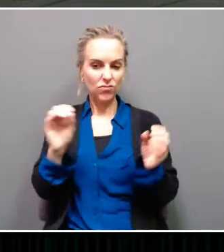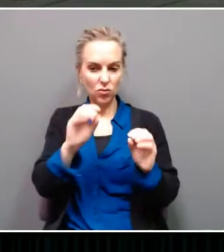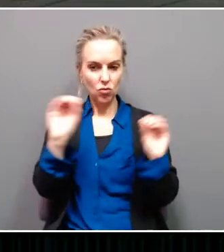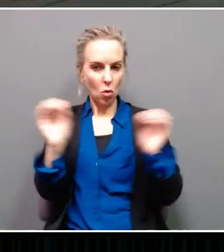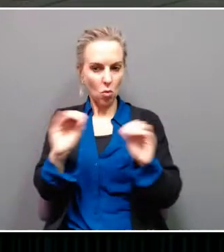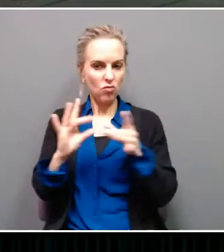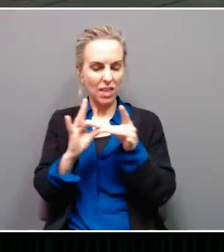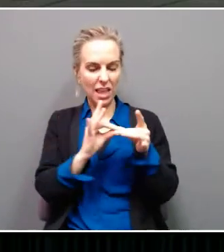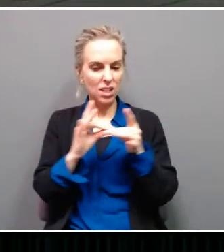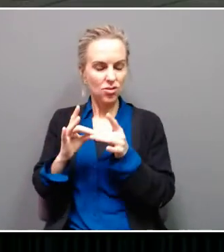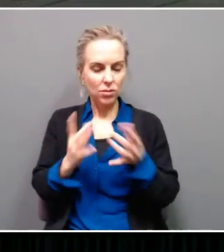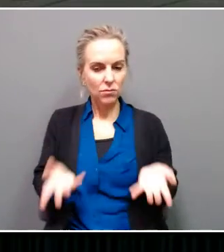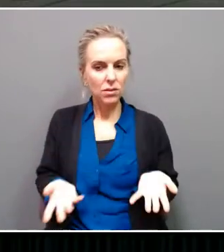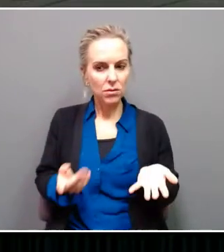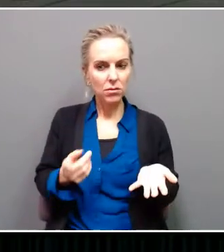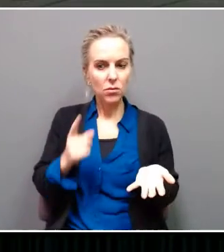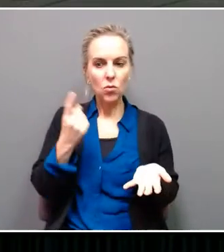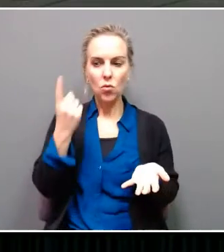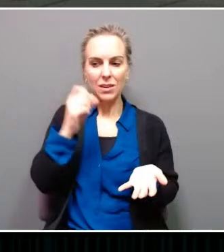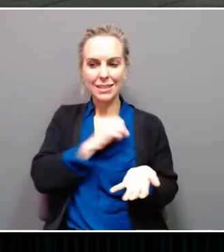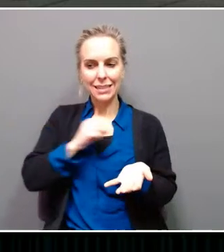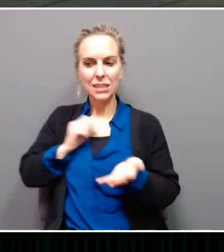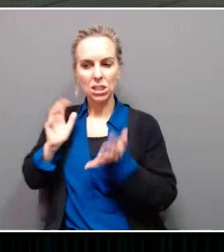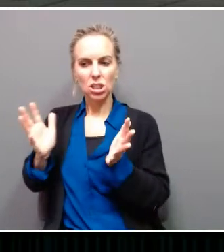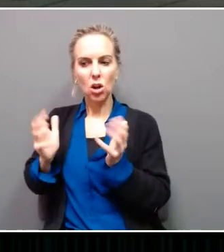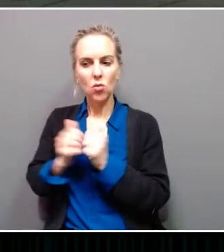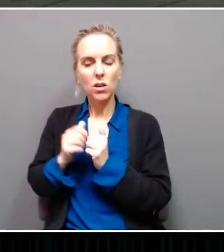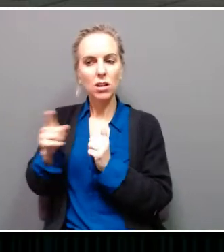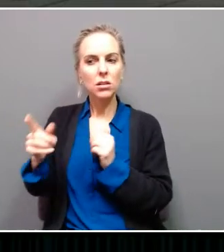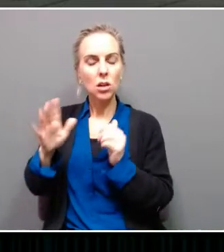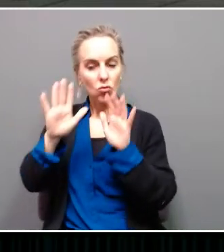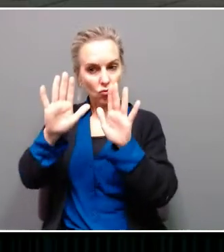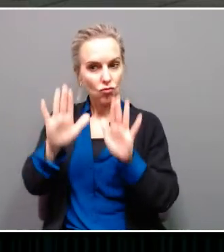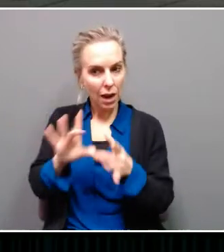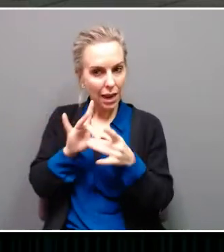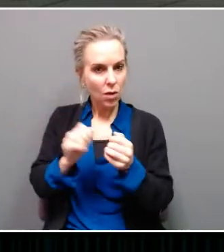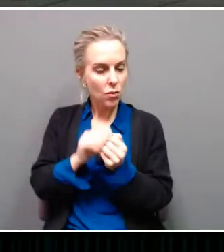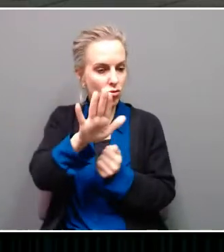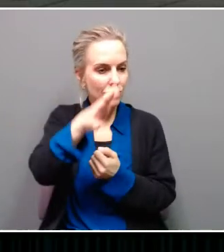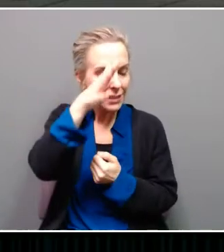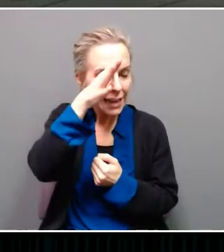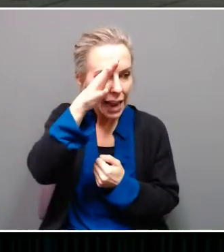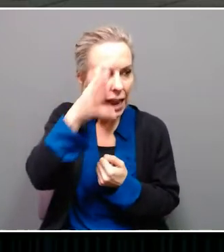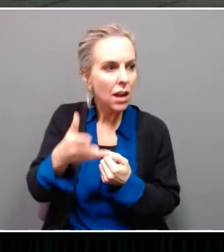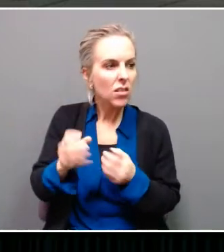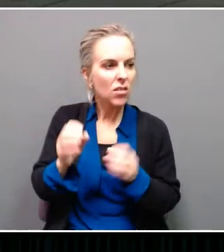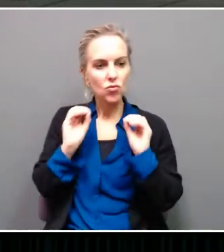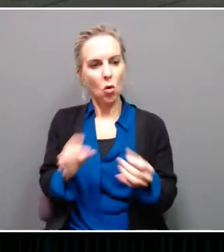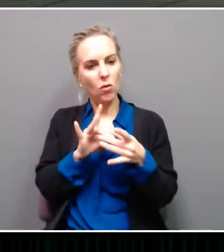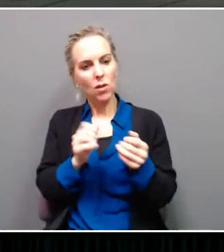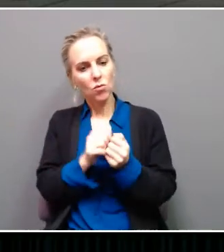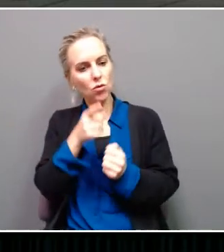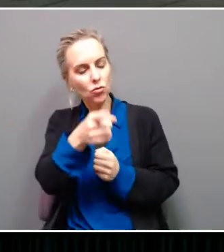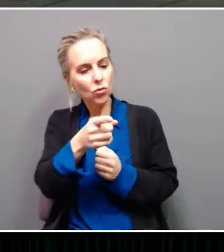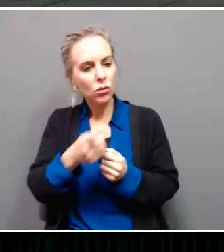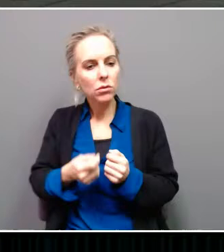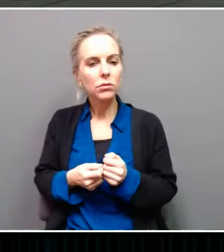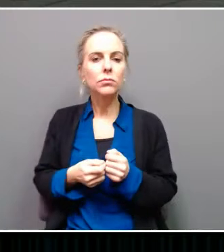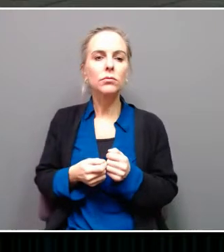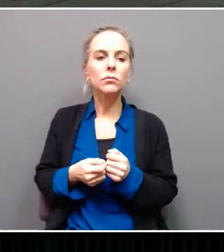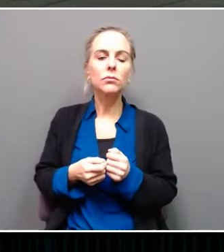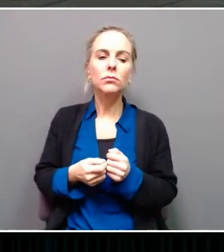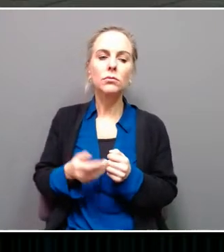The one senator I talked with said he had a great relationship with your dad, but it doesn't have one with you. I know